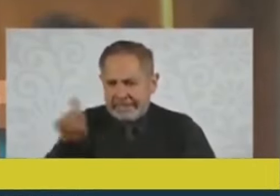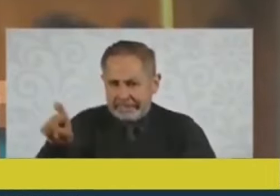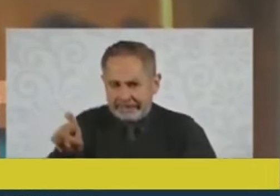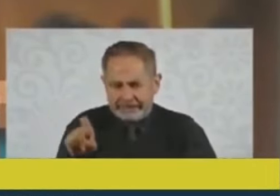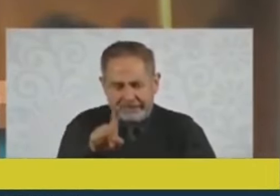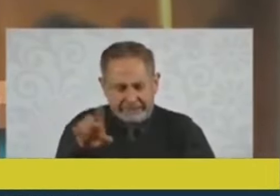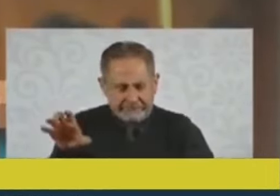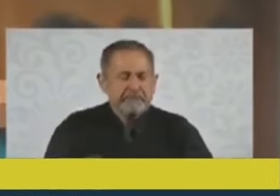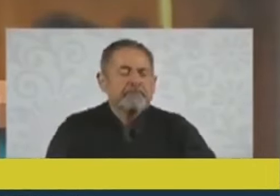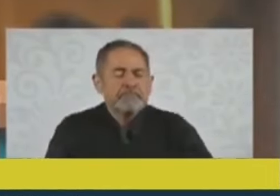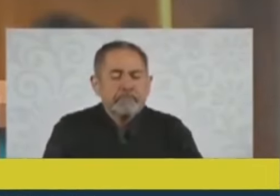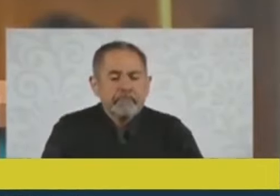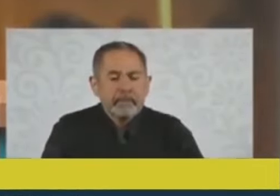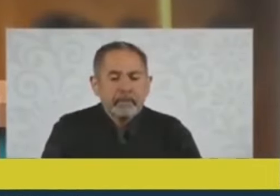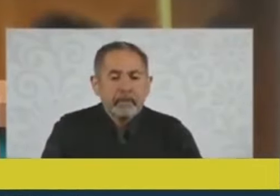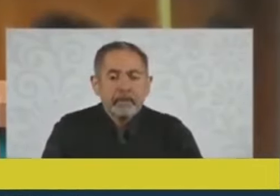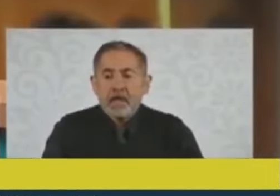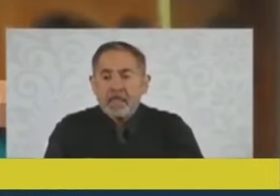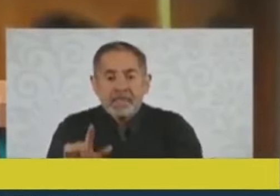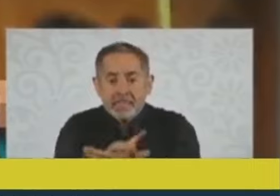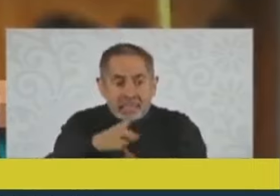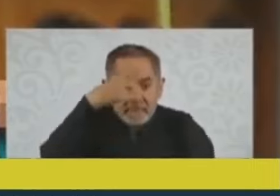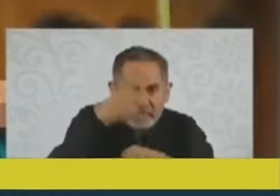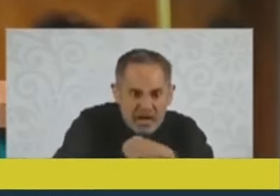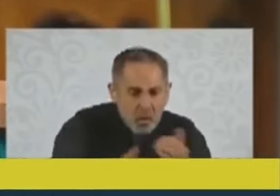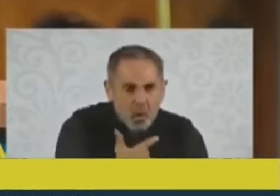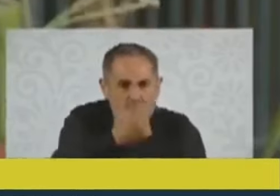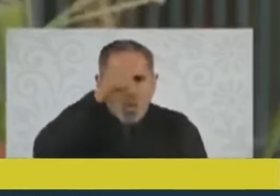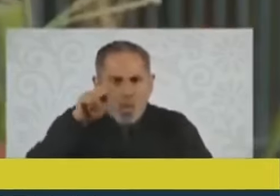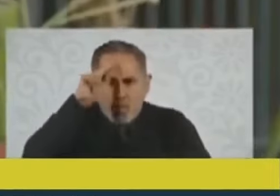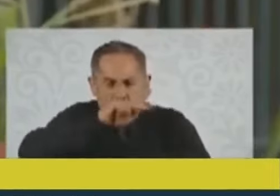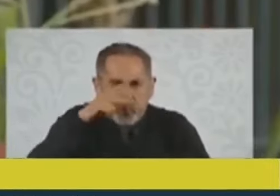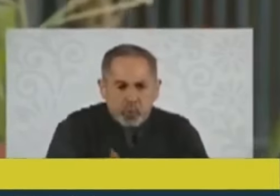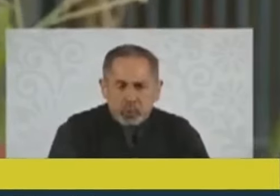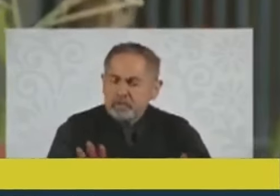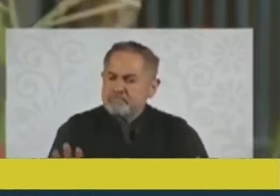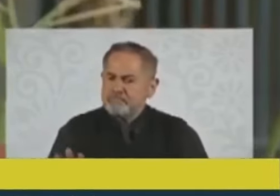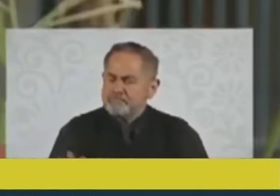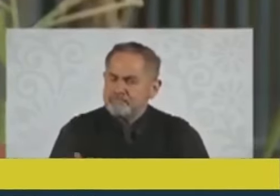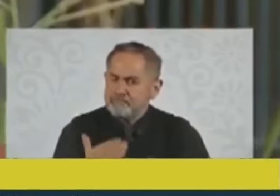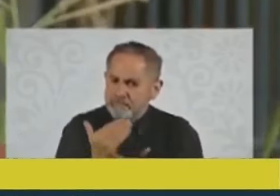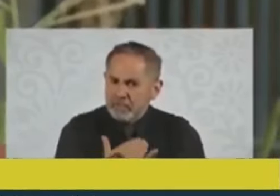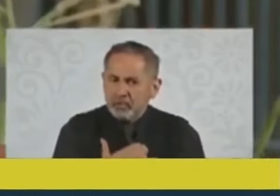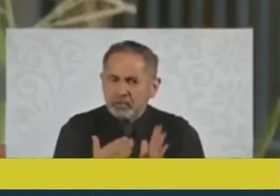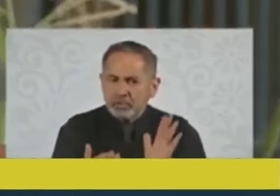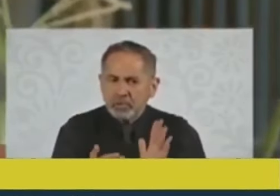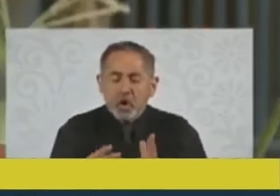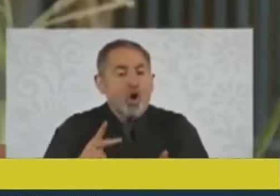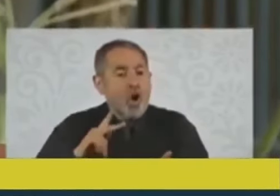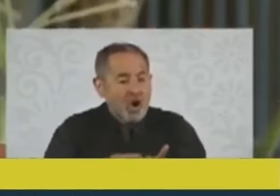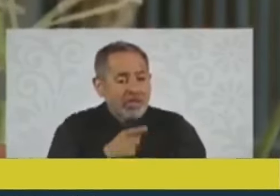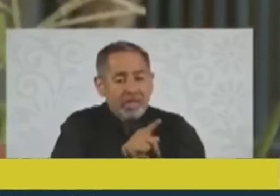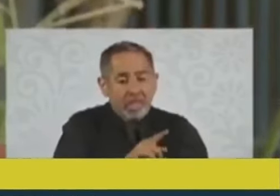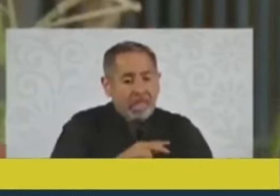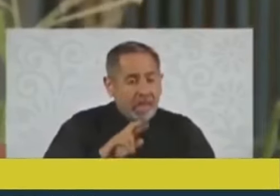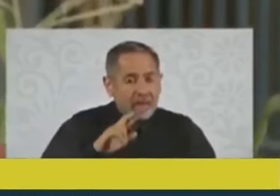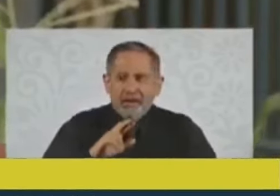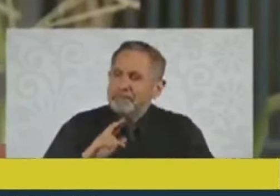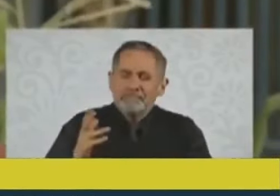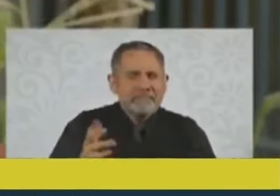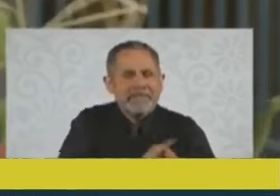republic with justice. We will grant you the decrease of high impact